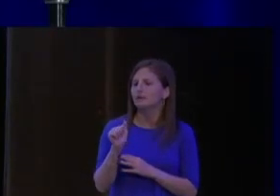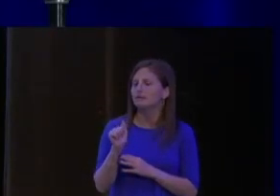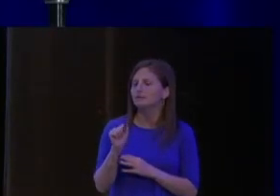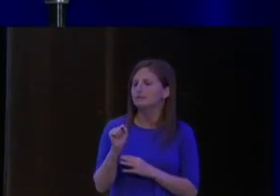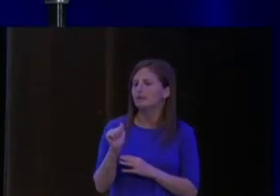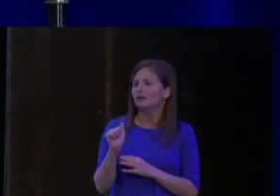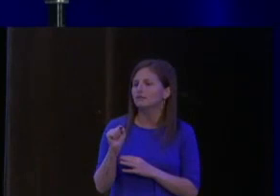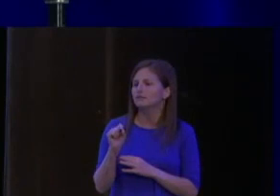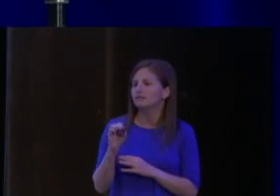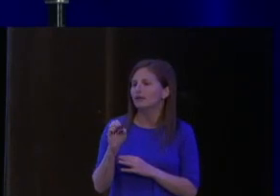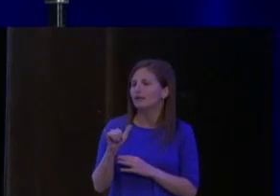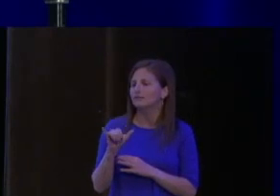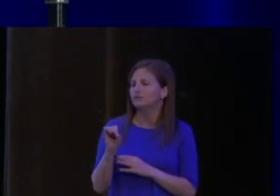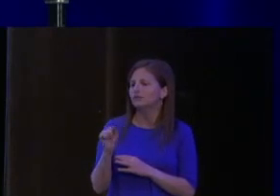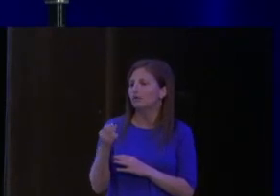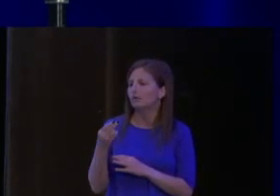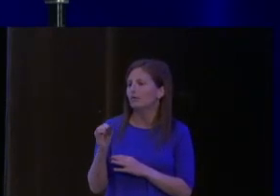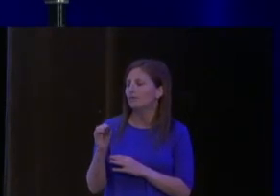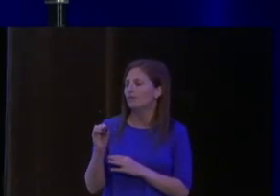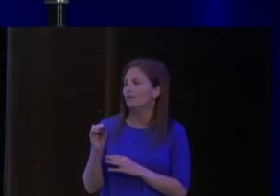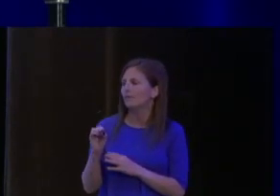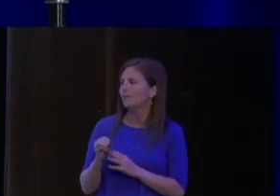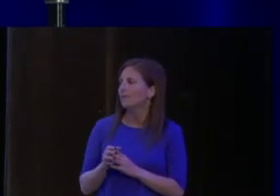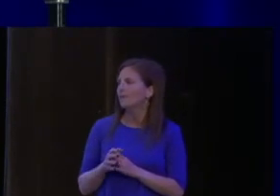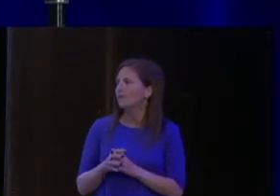Ramadasa sa say so.